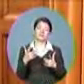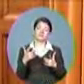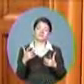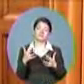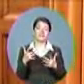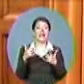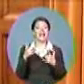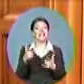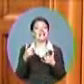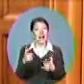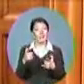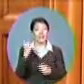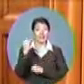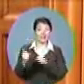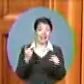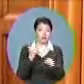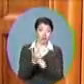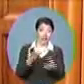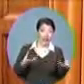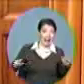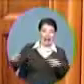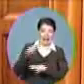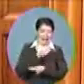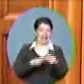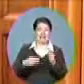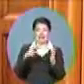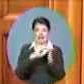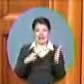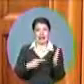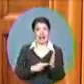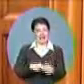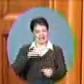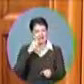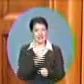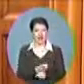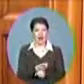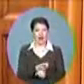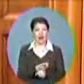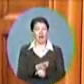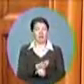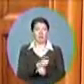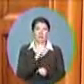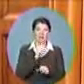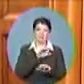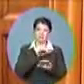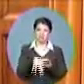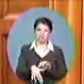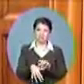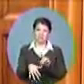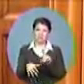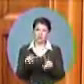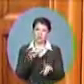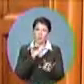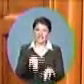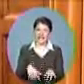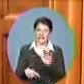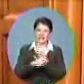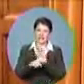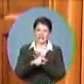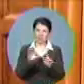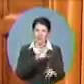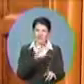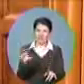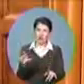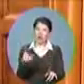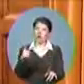implications for Canada, the Liberals did nothing to respond. Can the Minister of Defense update the House on how Canada's new